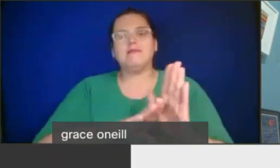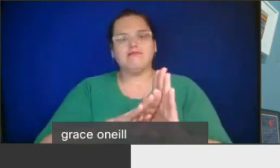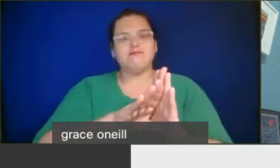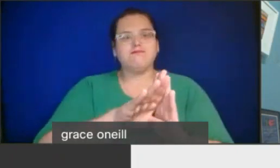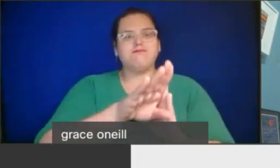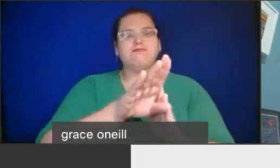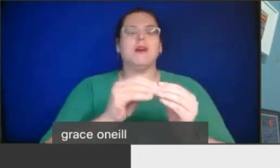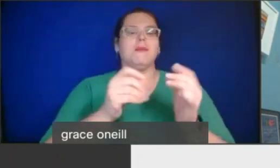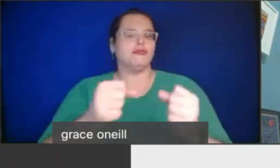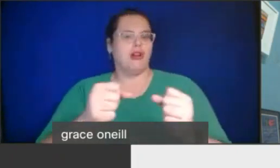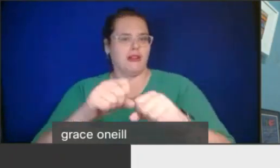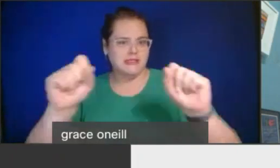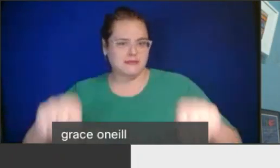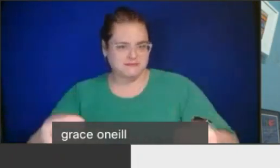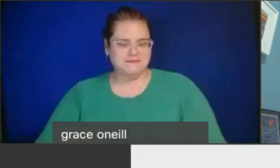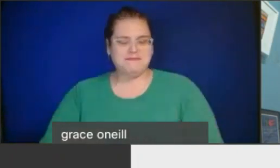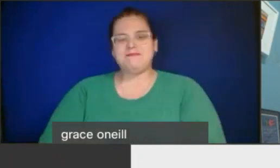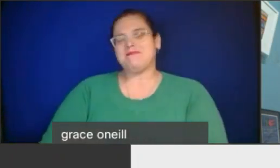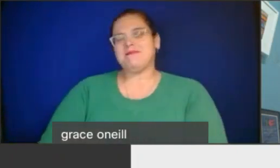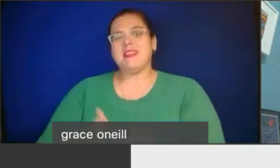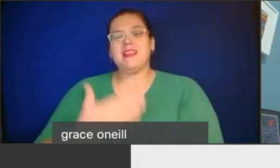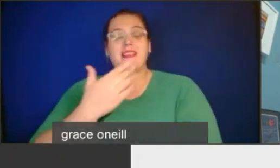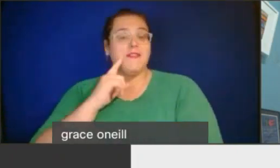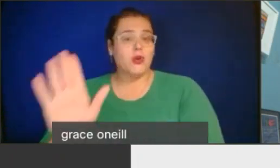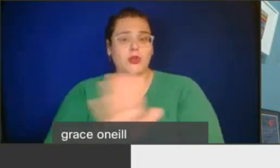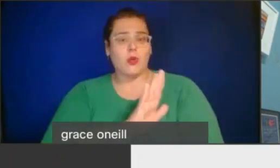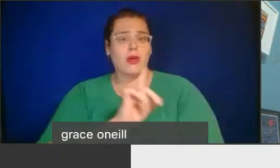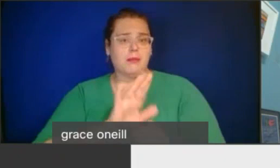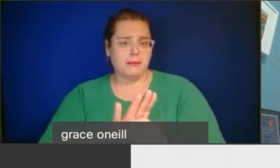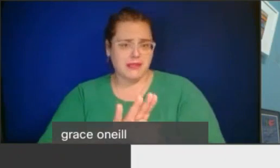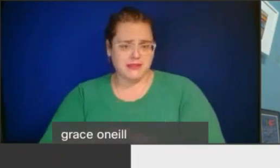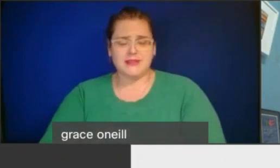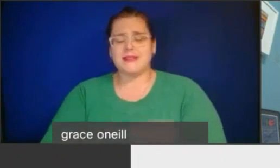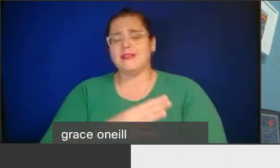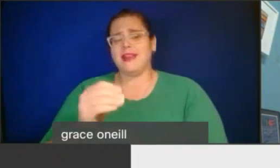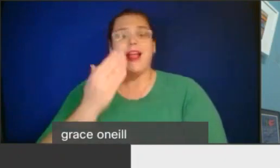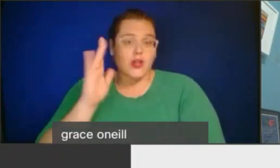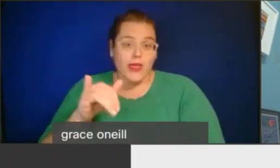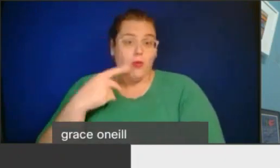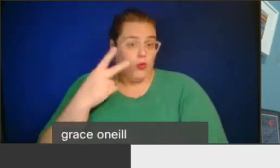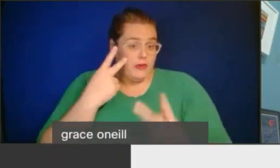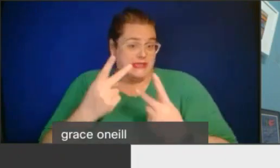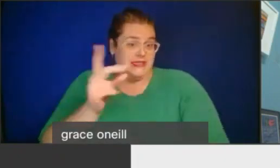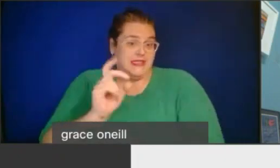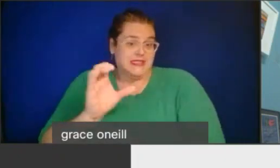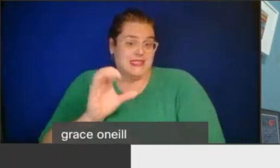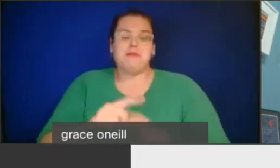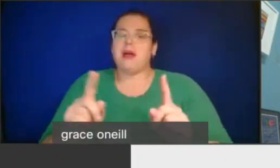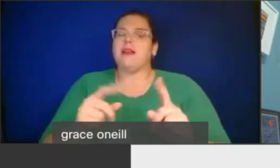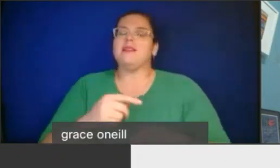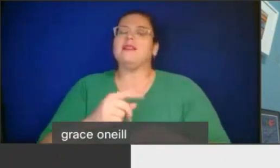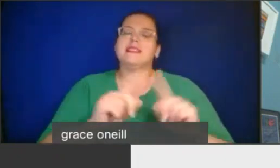to people. I know, what we see here in DC, but this is also something I hear from directors across the